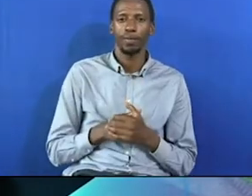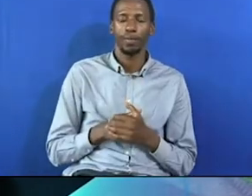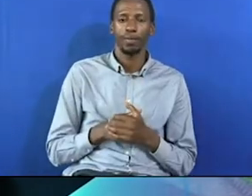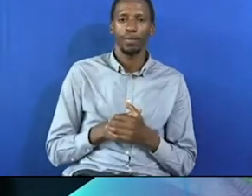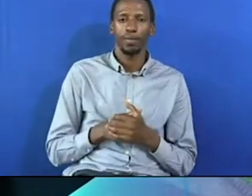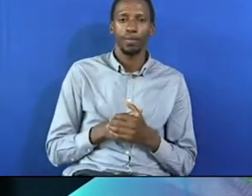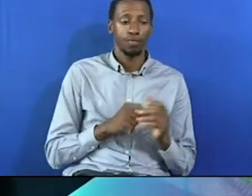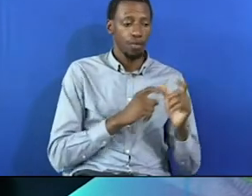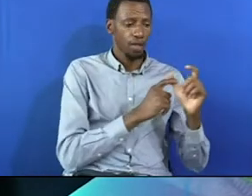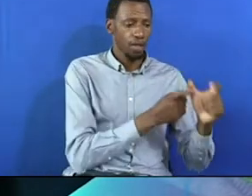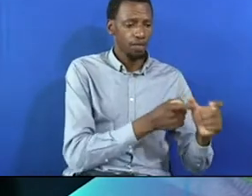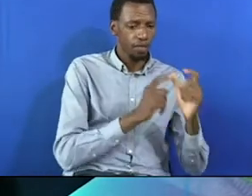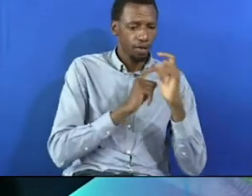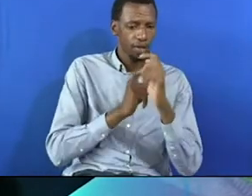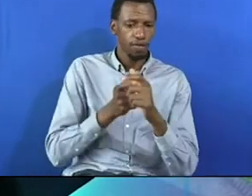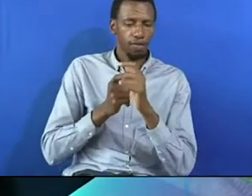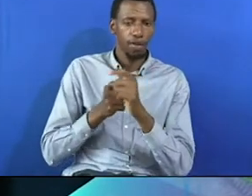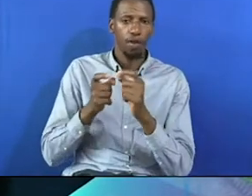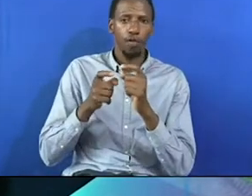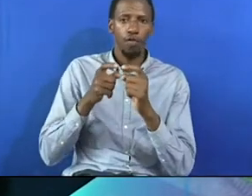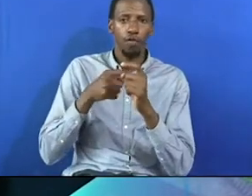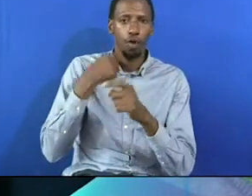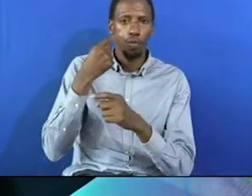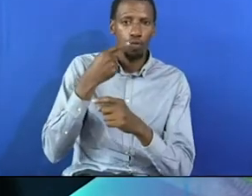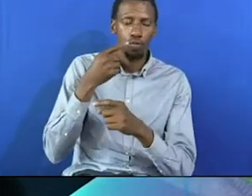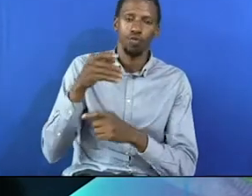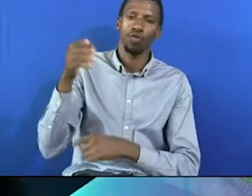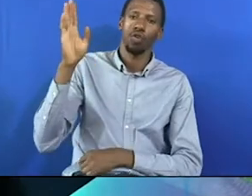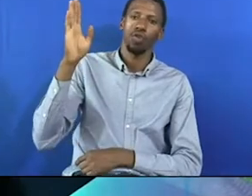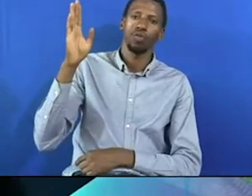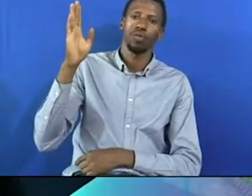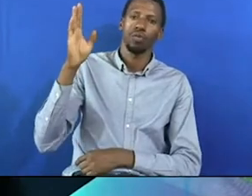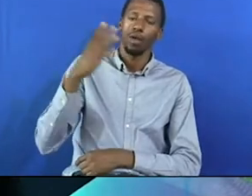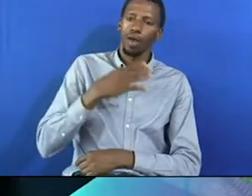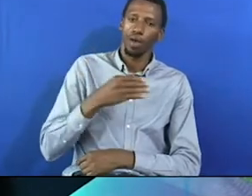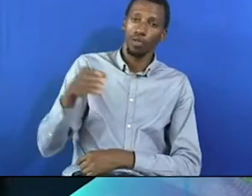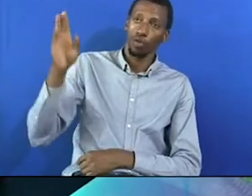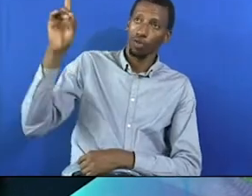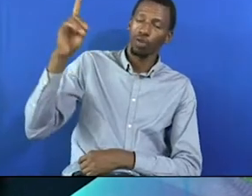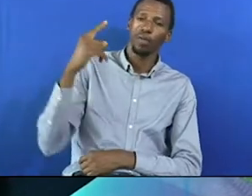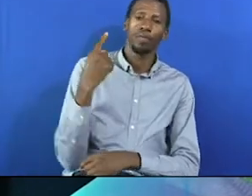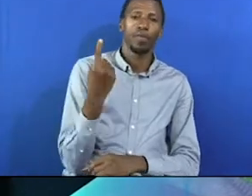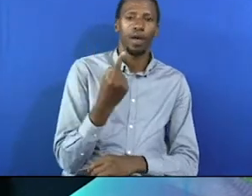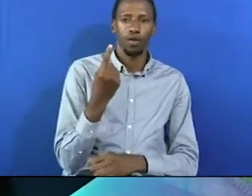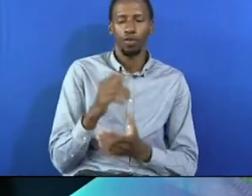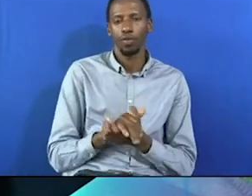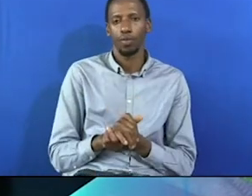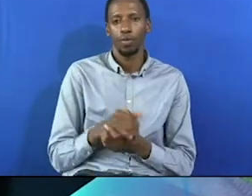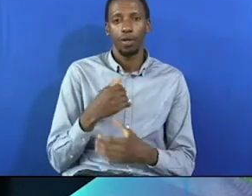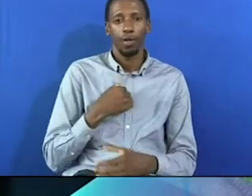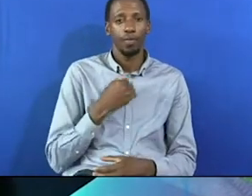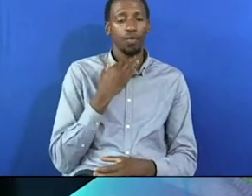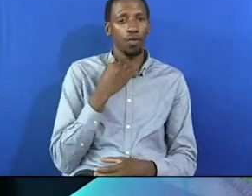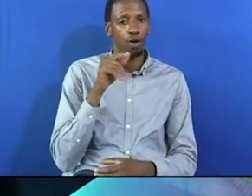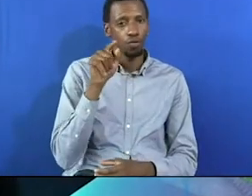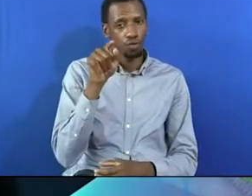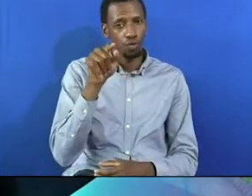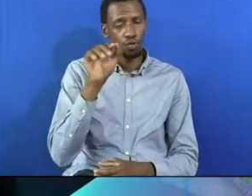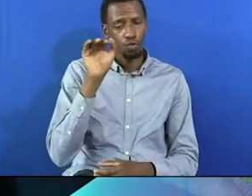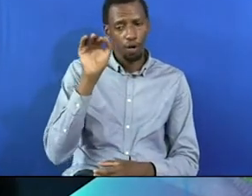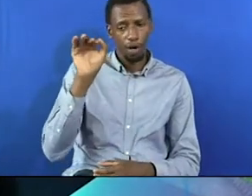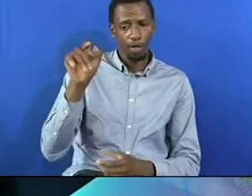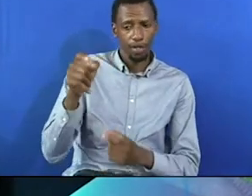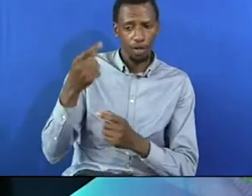Gifts come from God and God alone. I want you to ask for this gift from